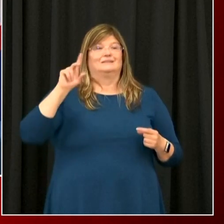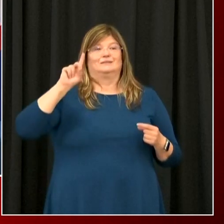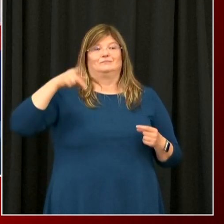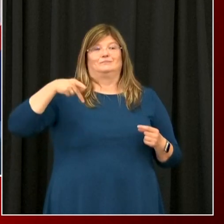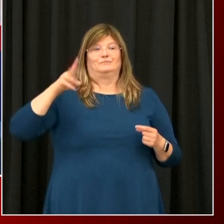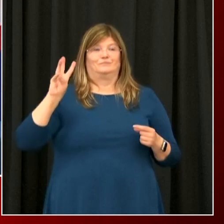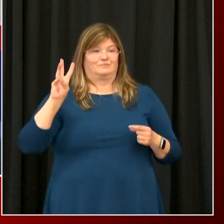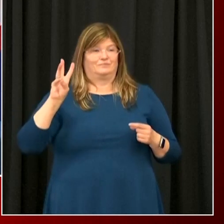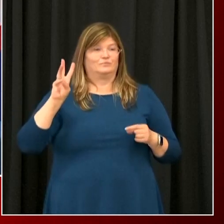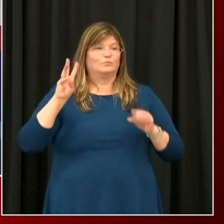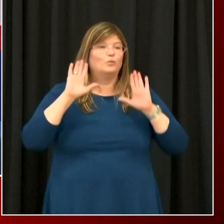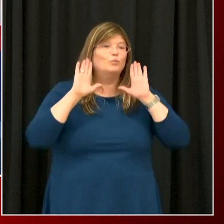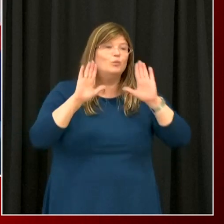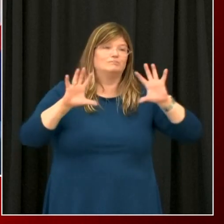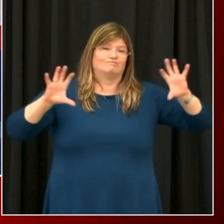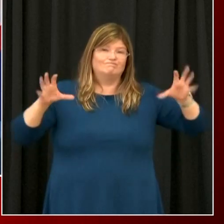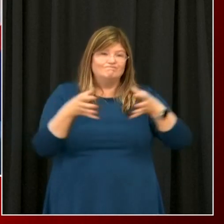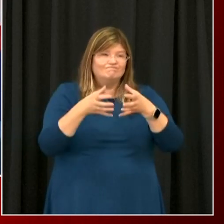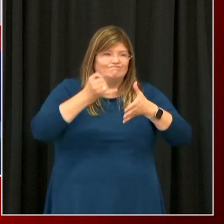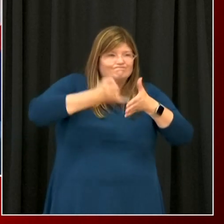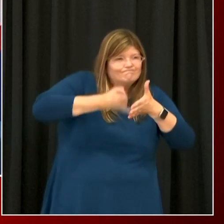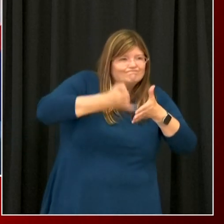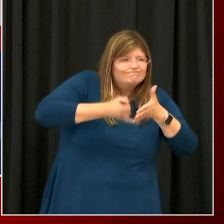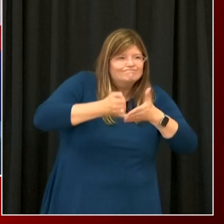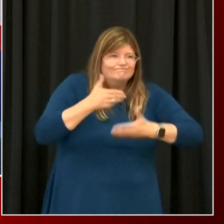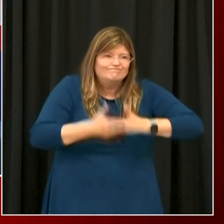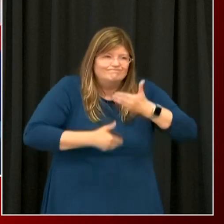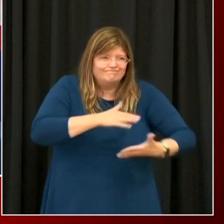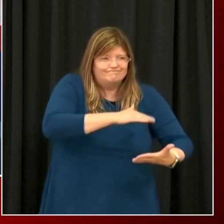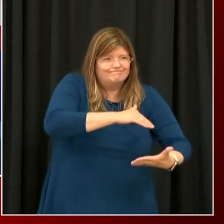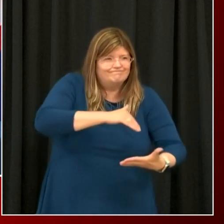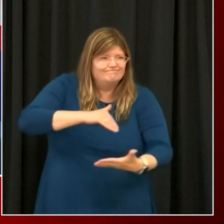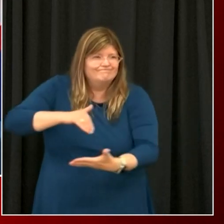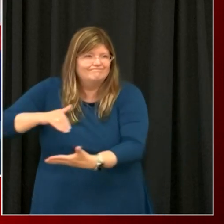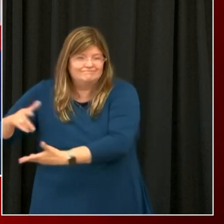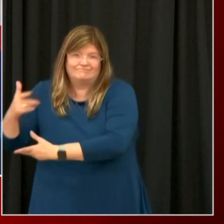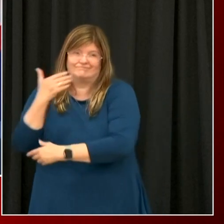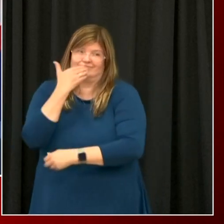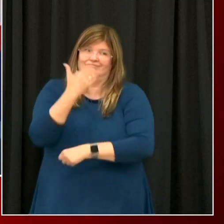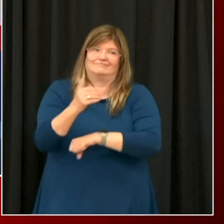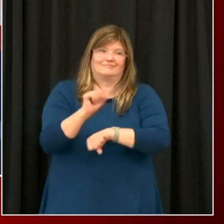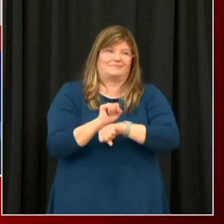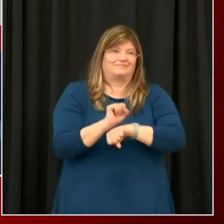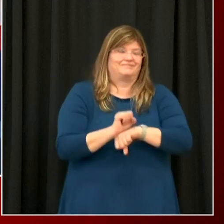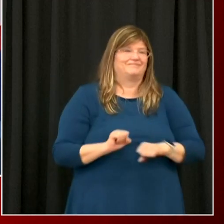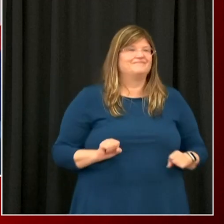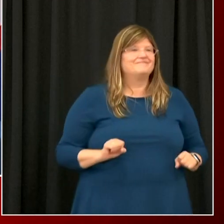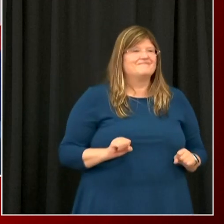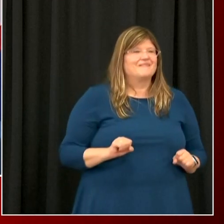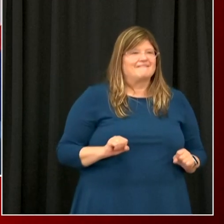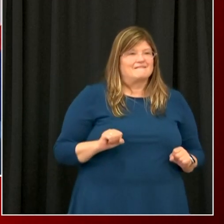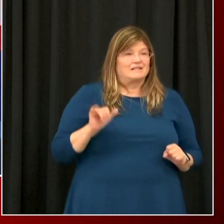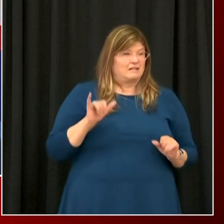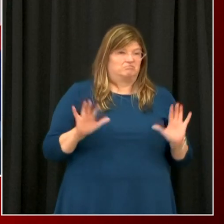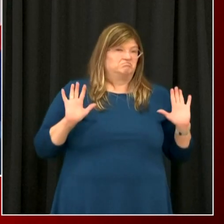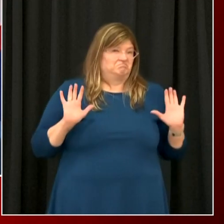who got it done and implemented it. And that's it.